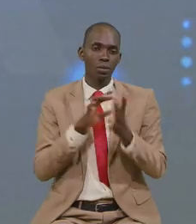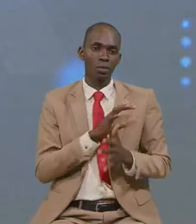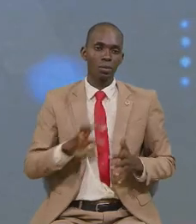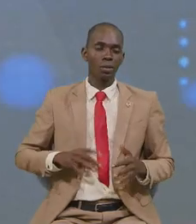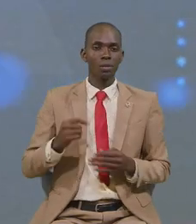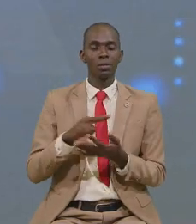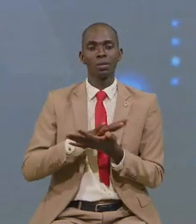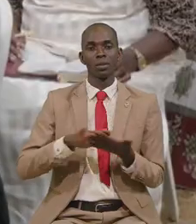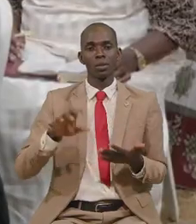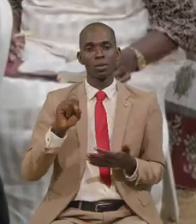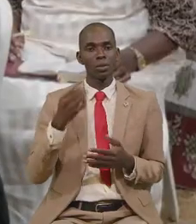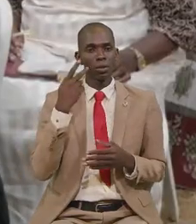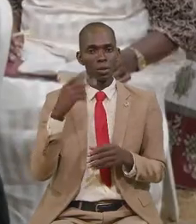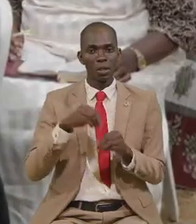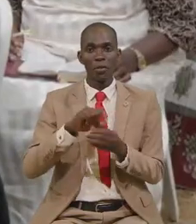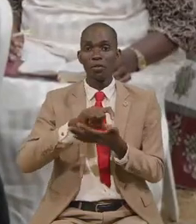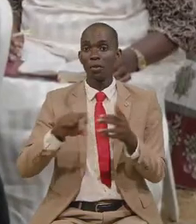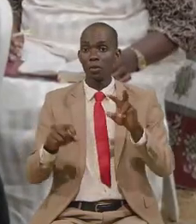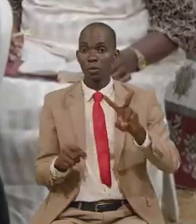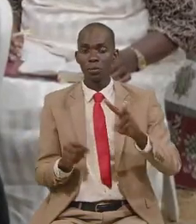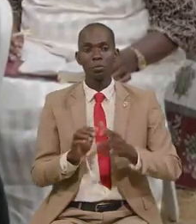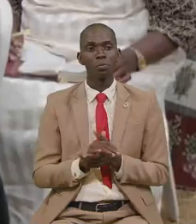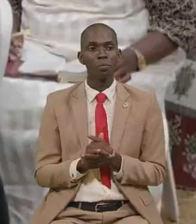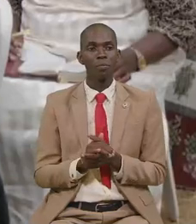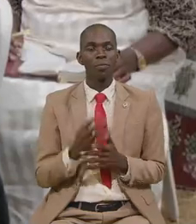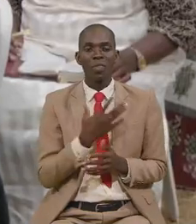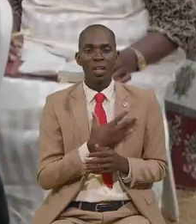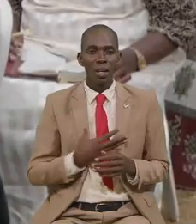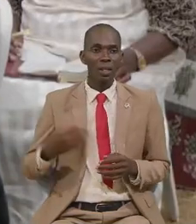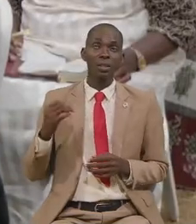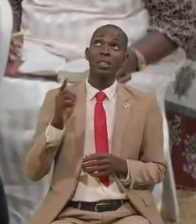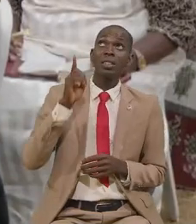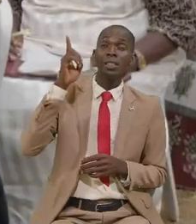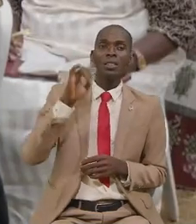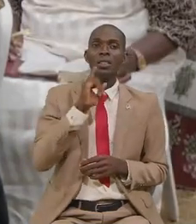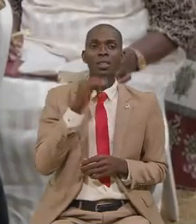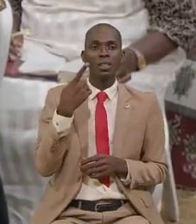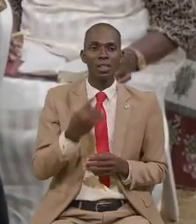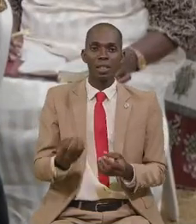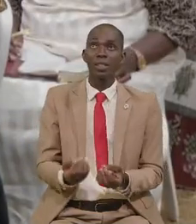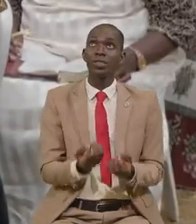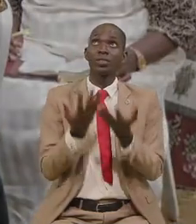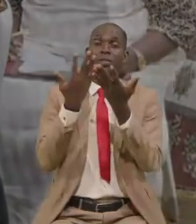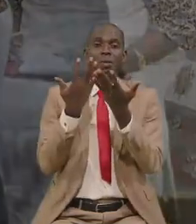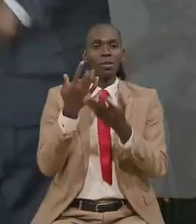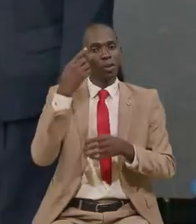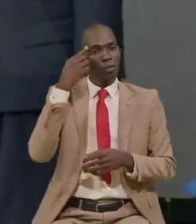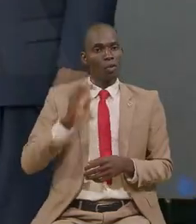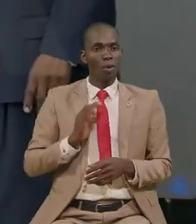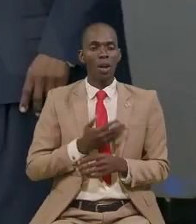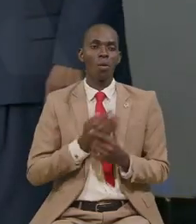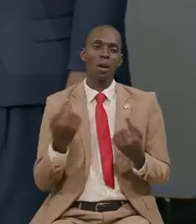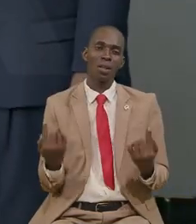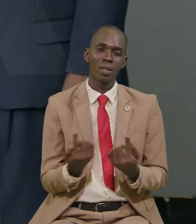at verse 2. In verse 2 it says, and he is the propitiation for our sins,